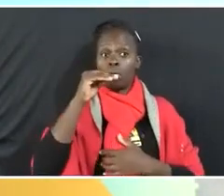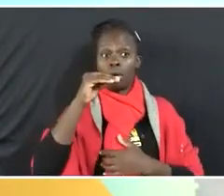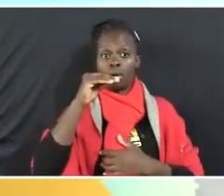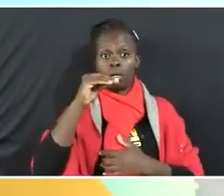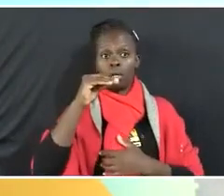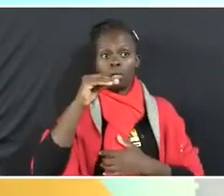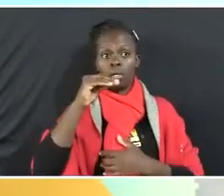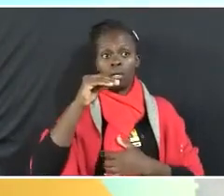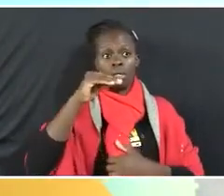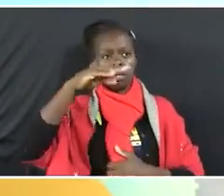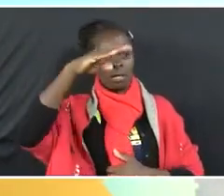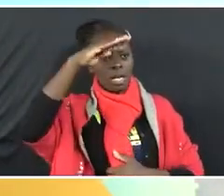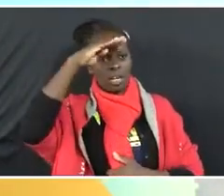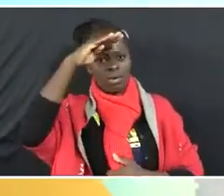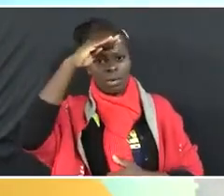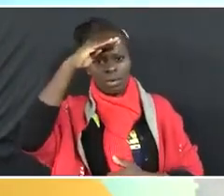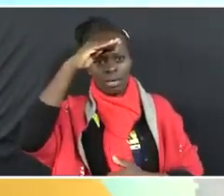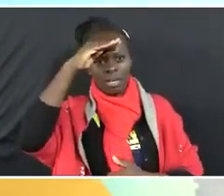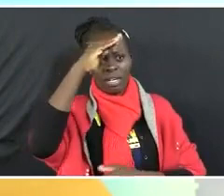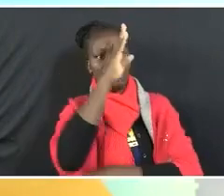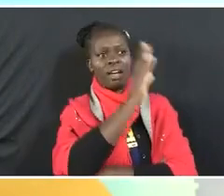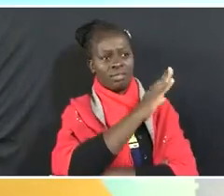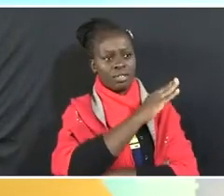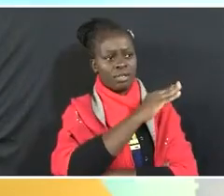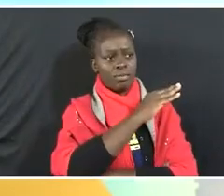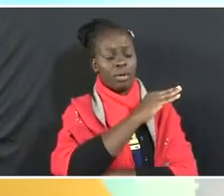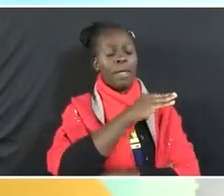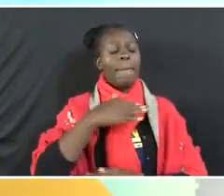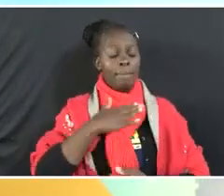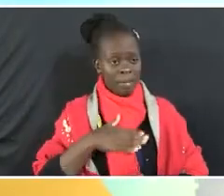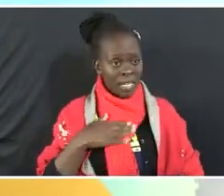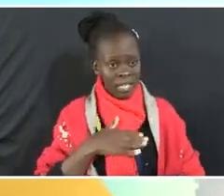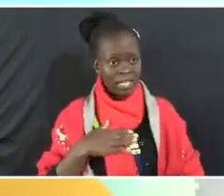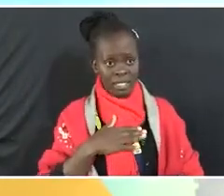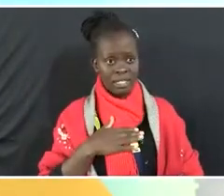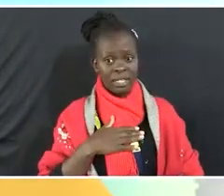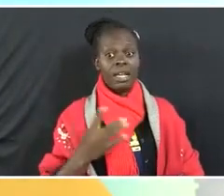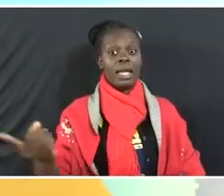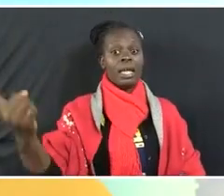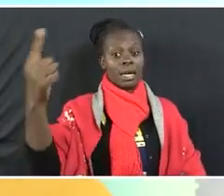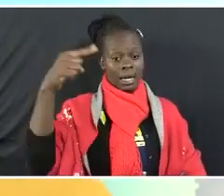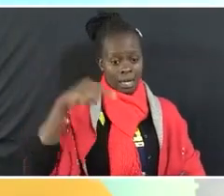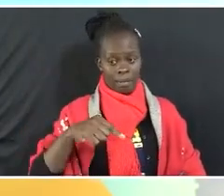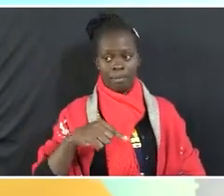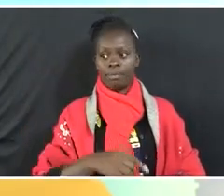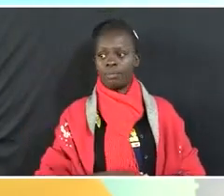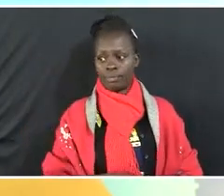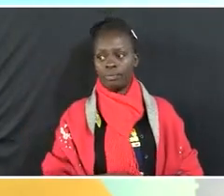the afternoon. Please attend. Attend.